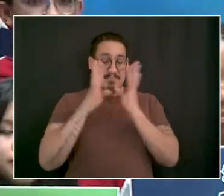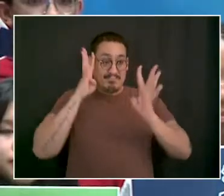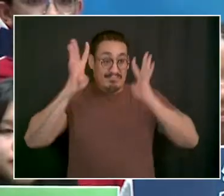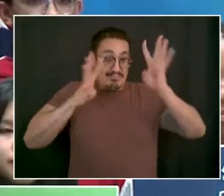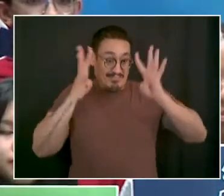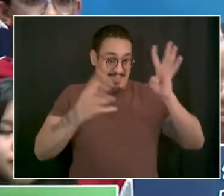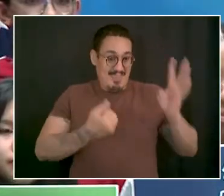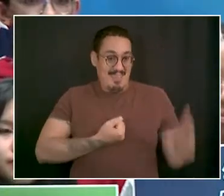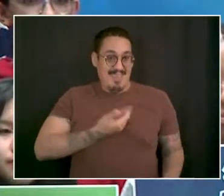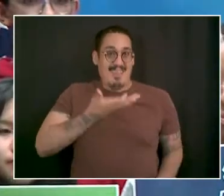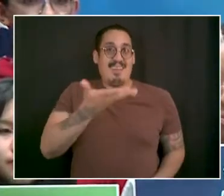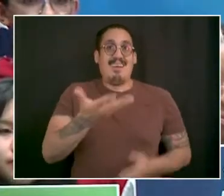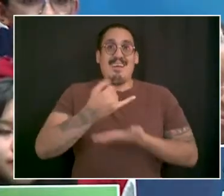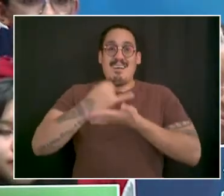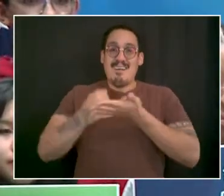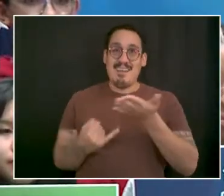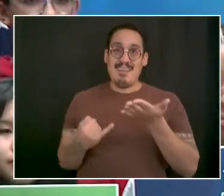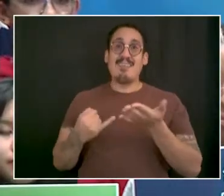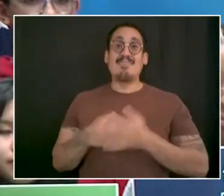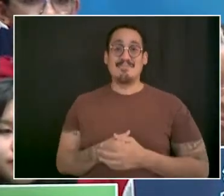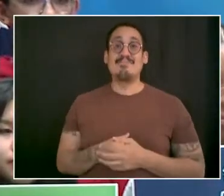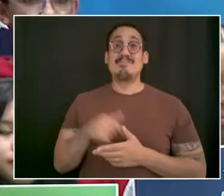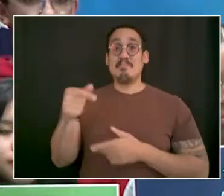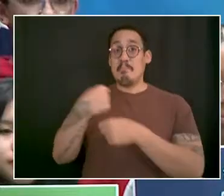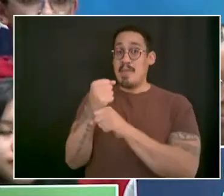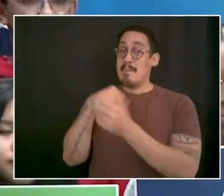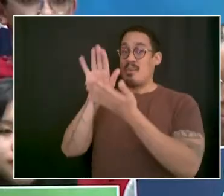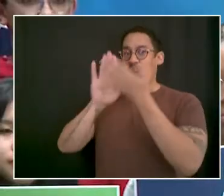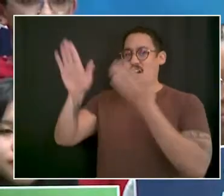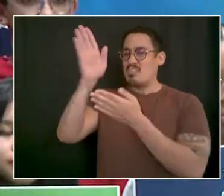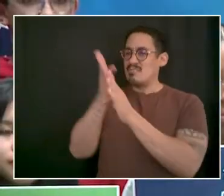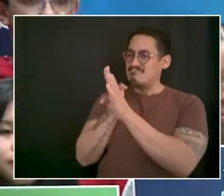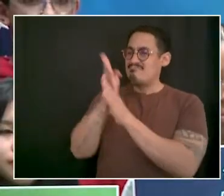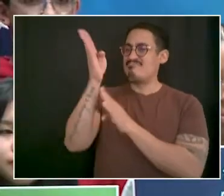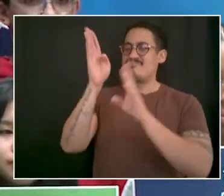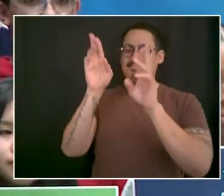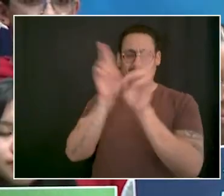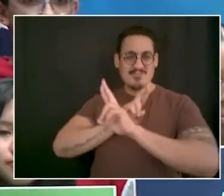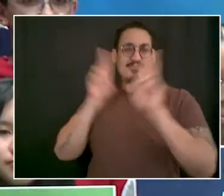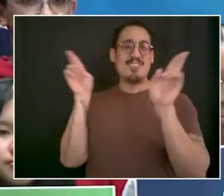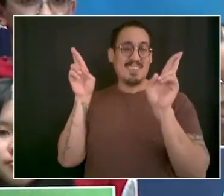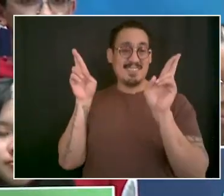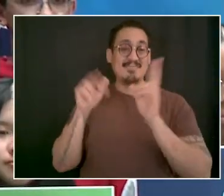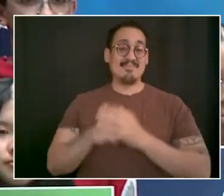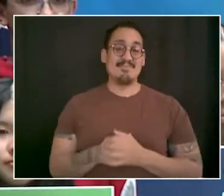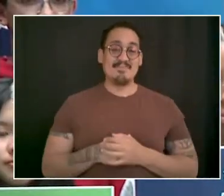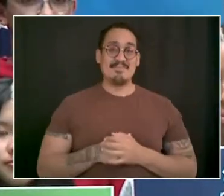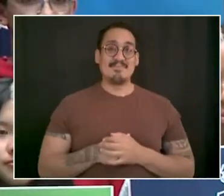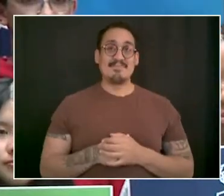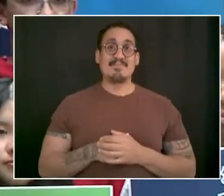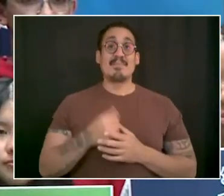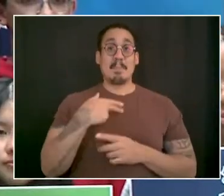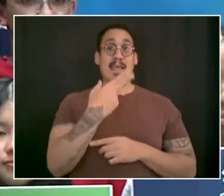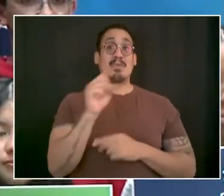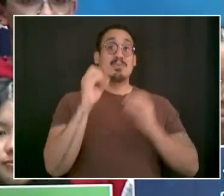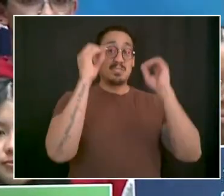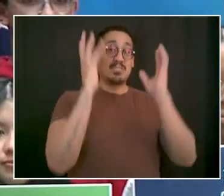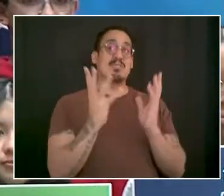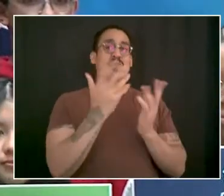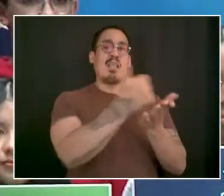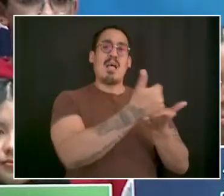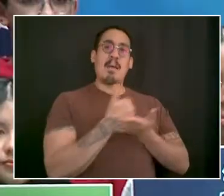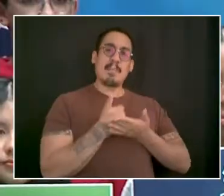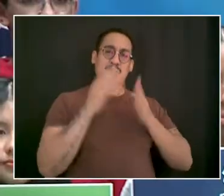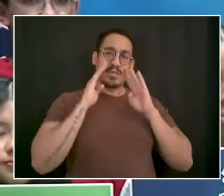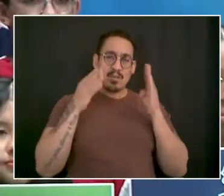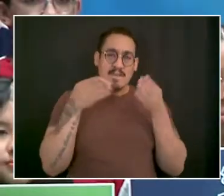They have made me feel college and career ready. At Bayside, my teachers helped me to focus and learn better. The programs I have been a part